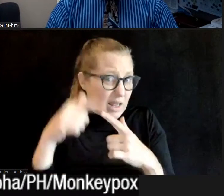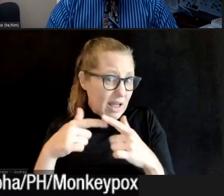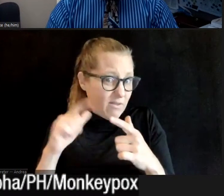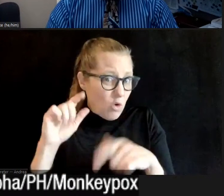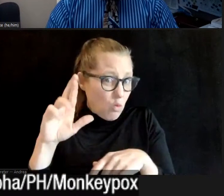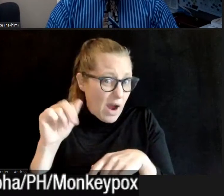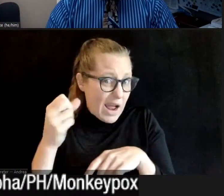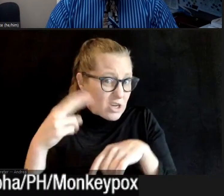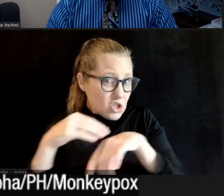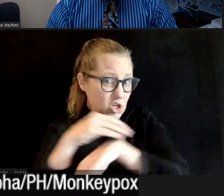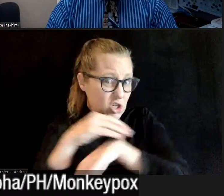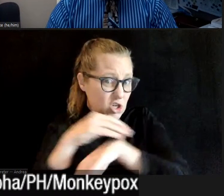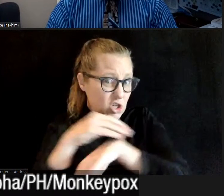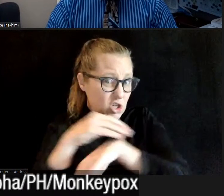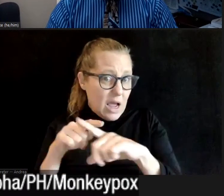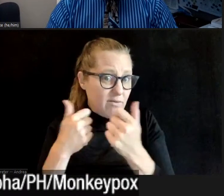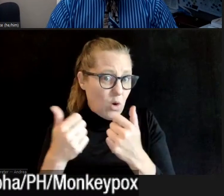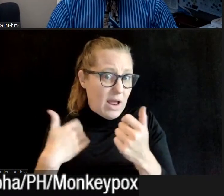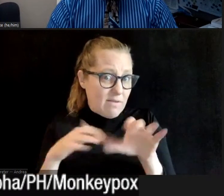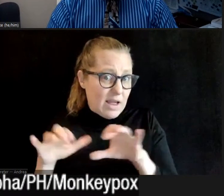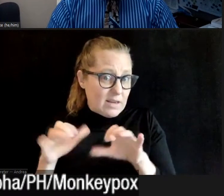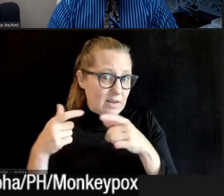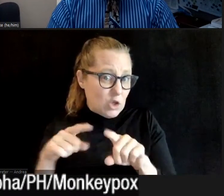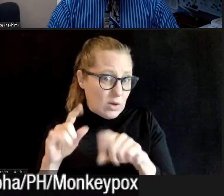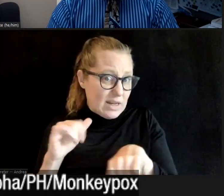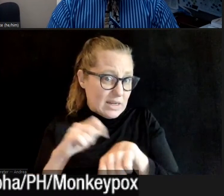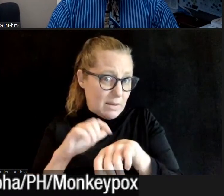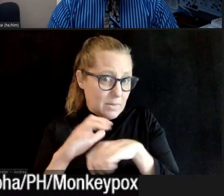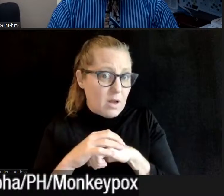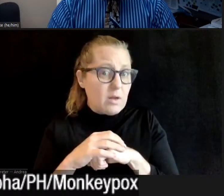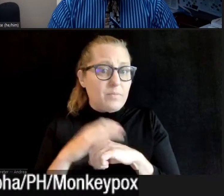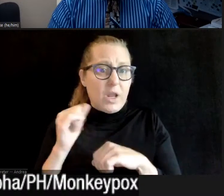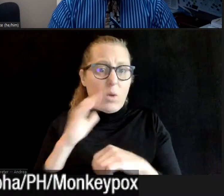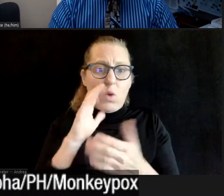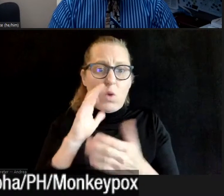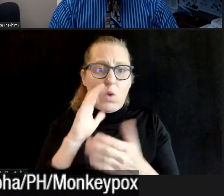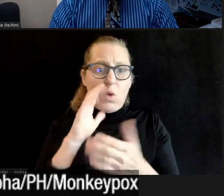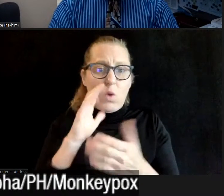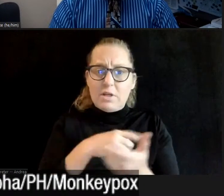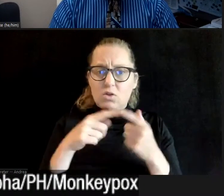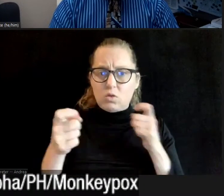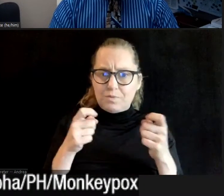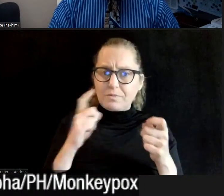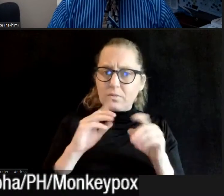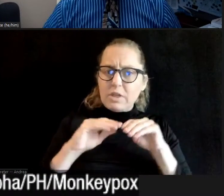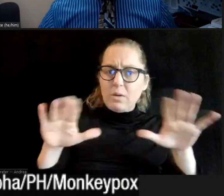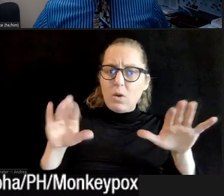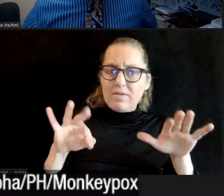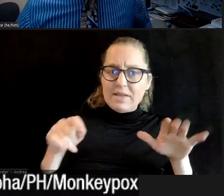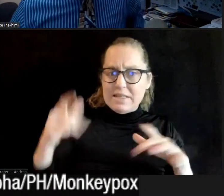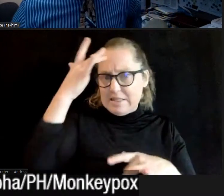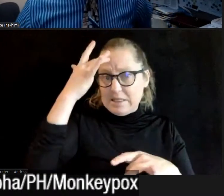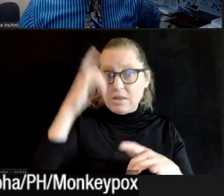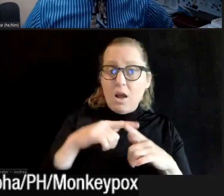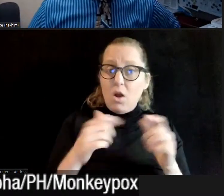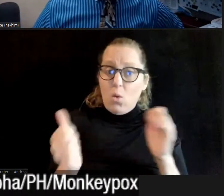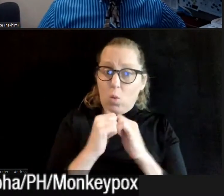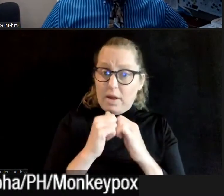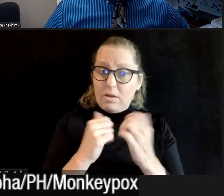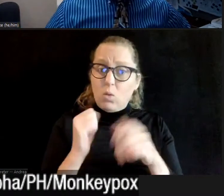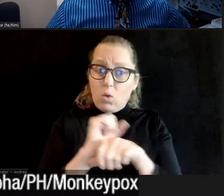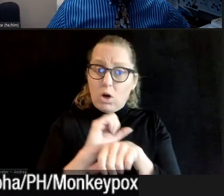rash? And avoid having those activities during that time. And that will help us control the spread of this disease, along with efforts